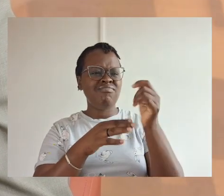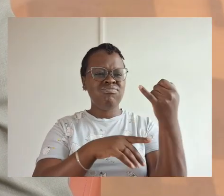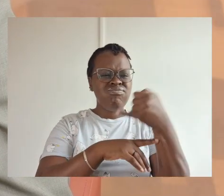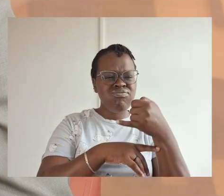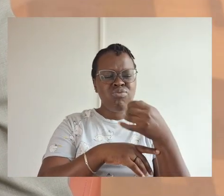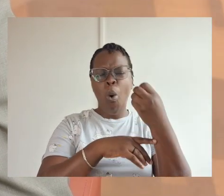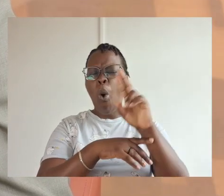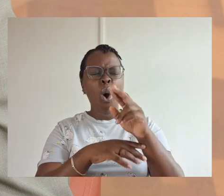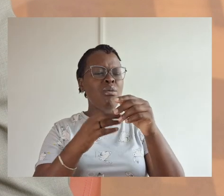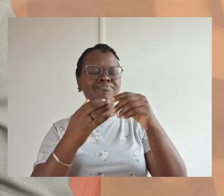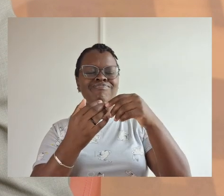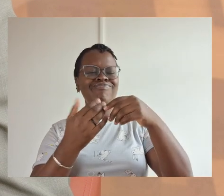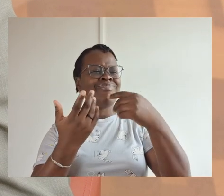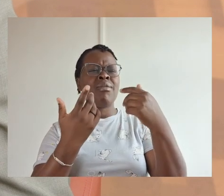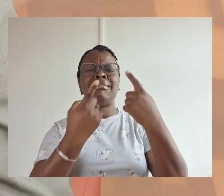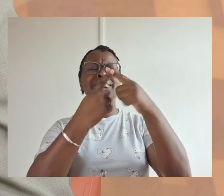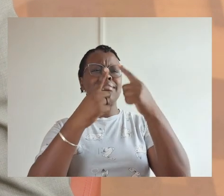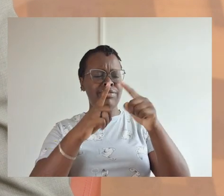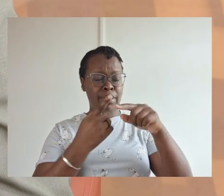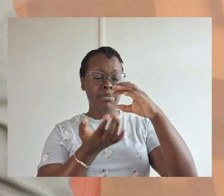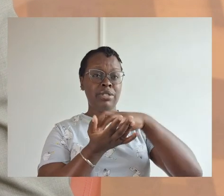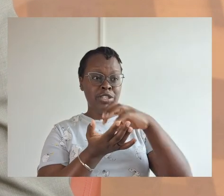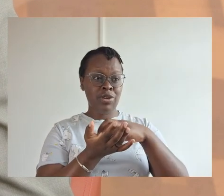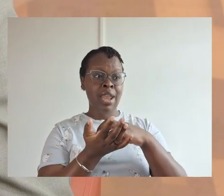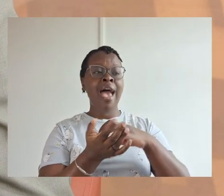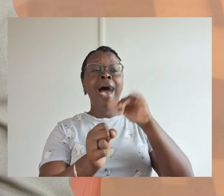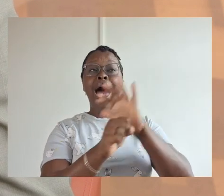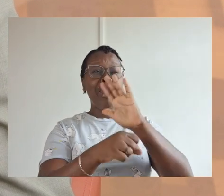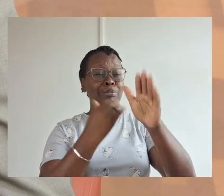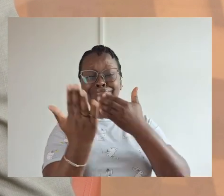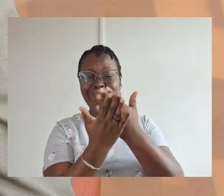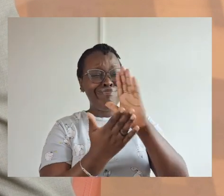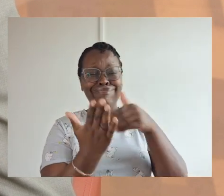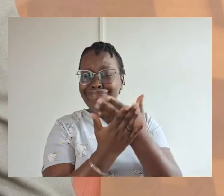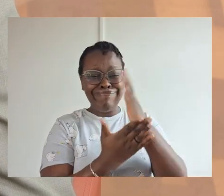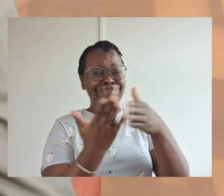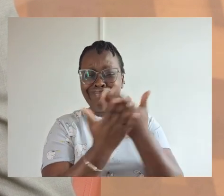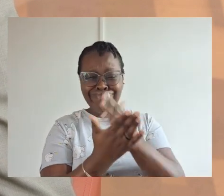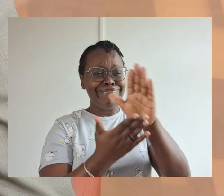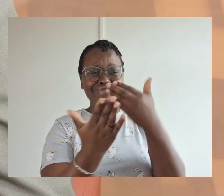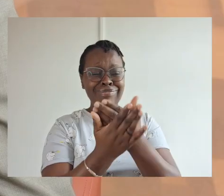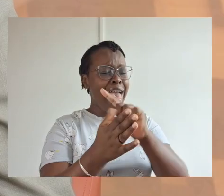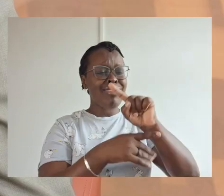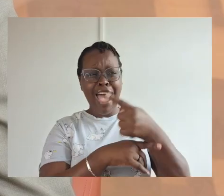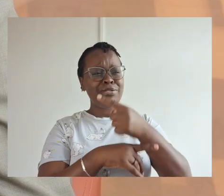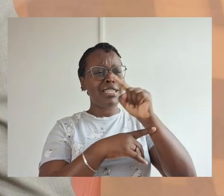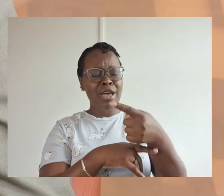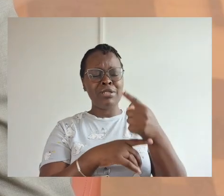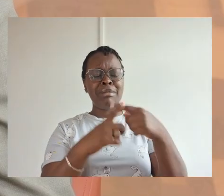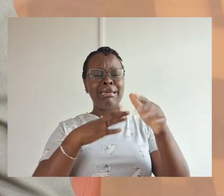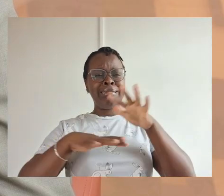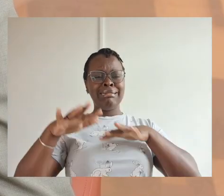graphic designers, 60 positions are open. We get thousands